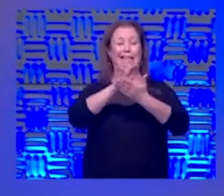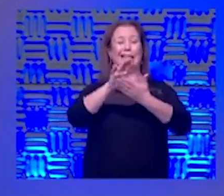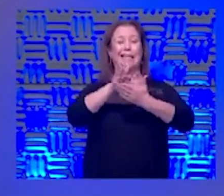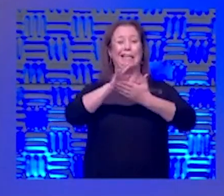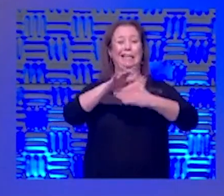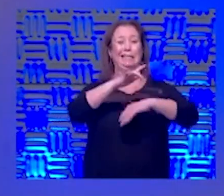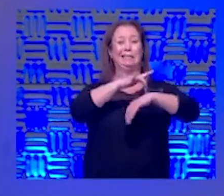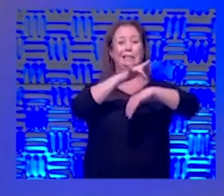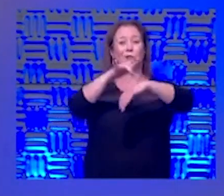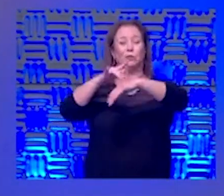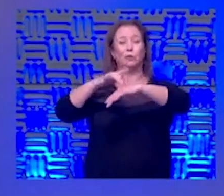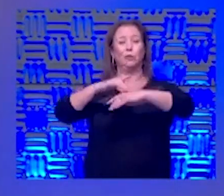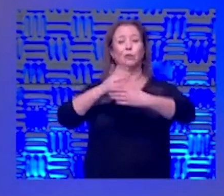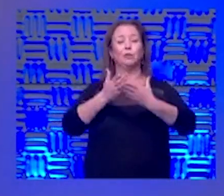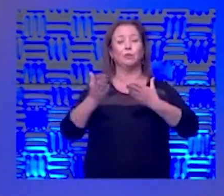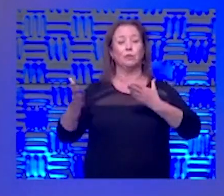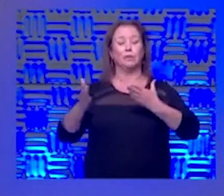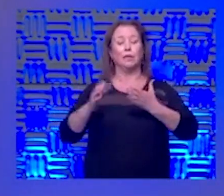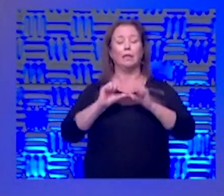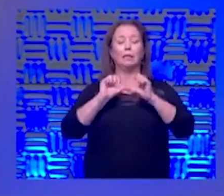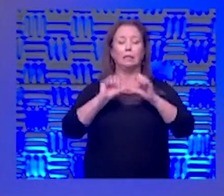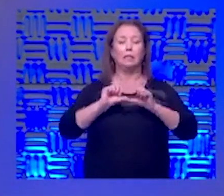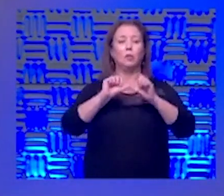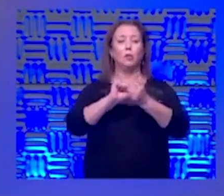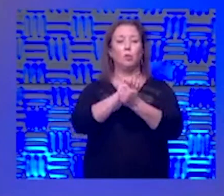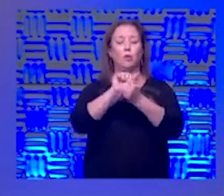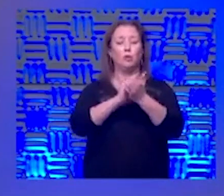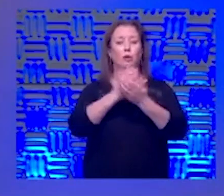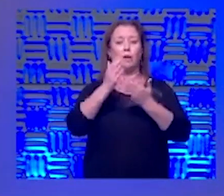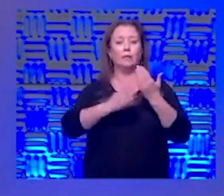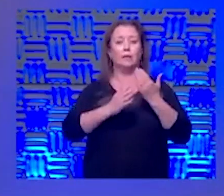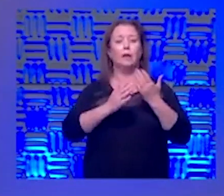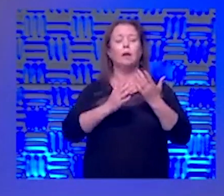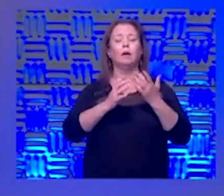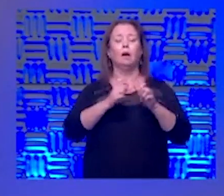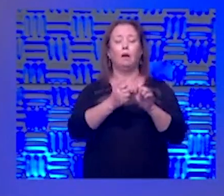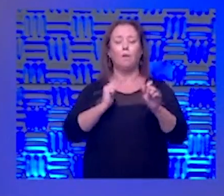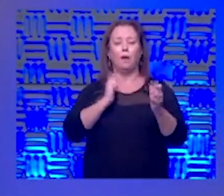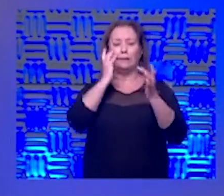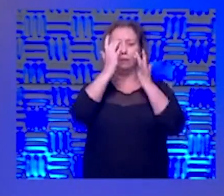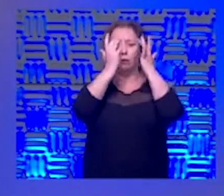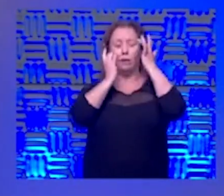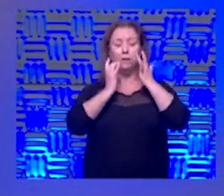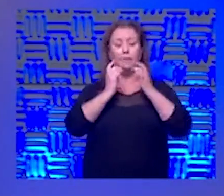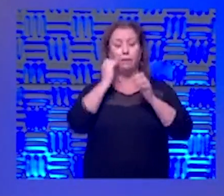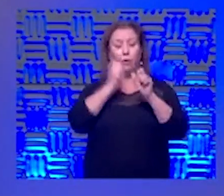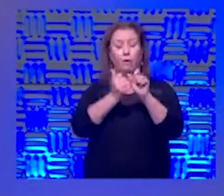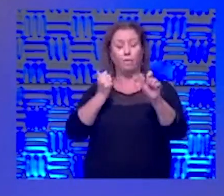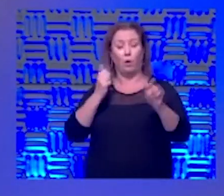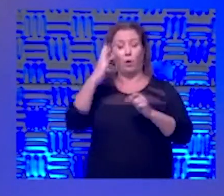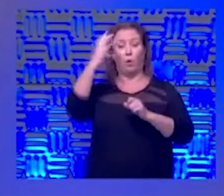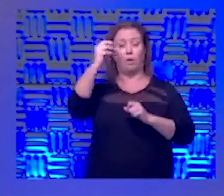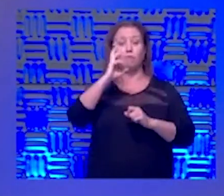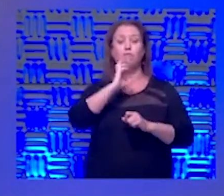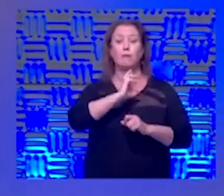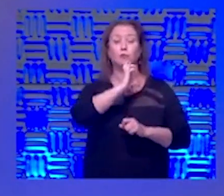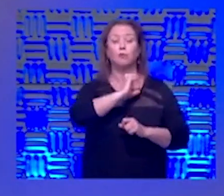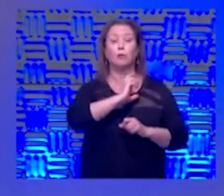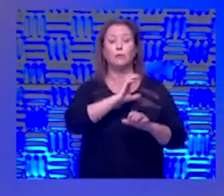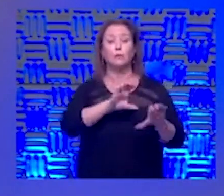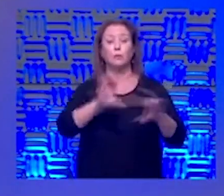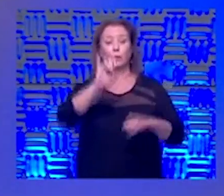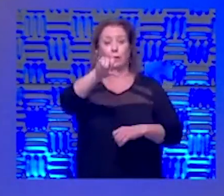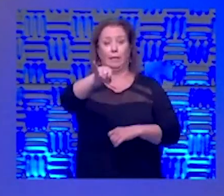surfaces, continuing to do hand hygiene, avoiding touching your hands and face. And again, if you can avoid going out to restaurants and doing those